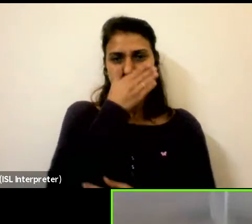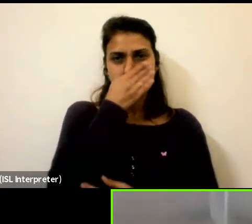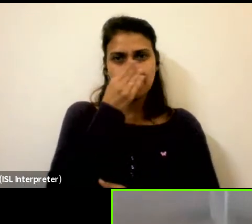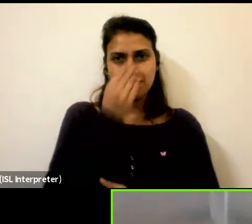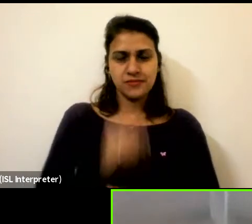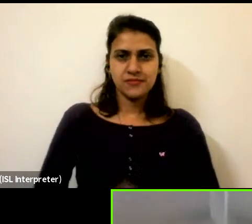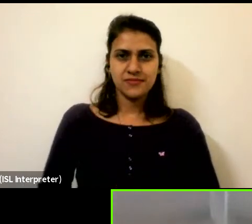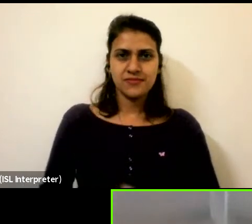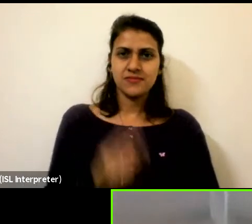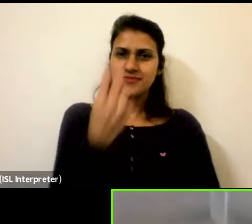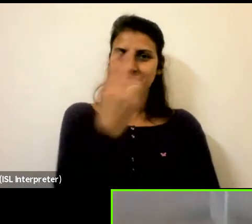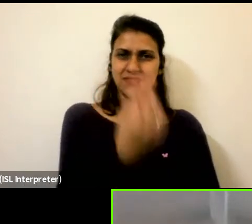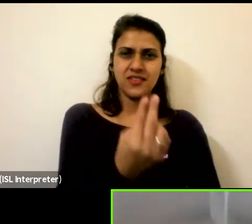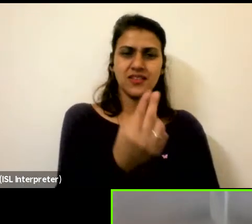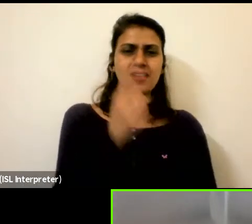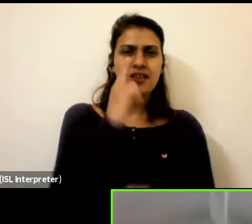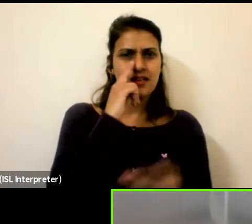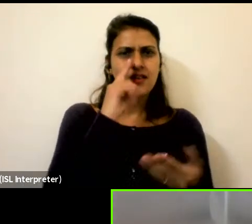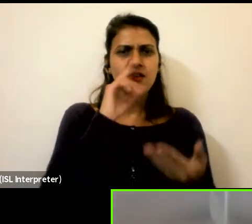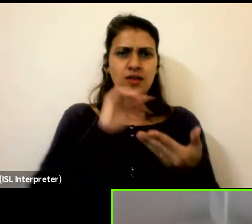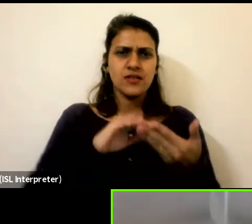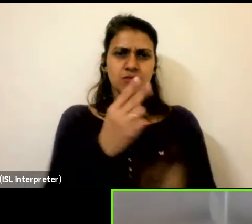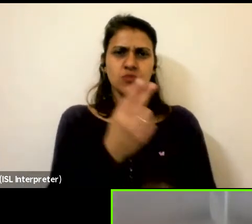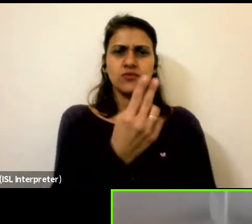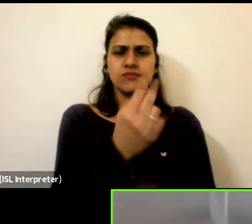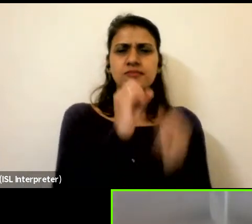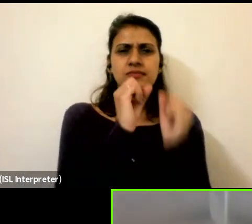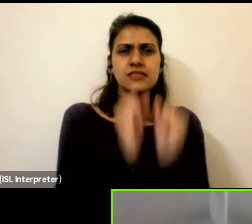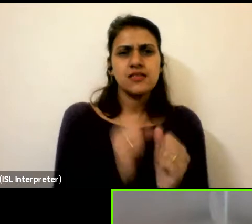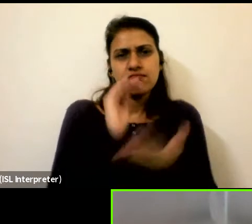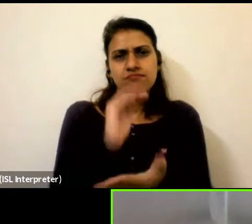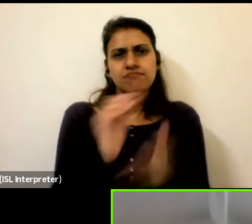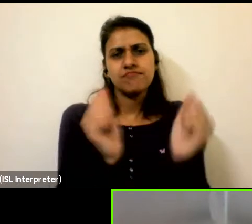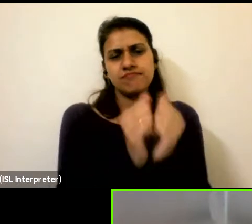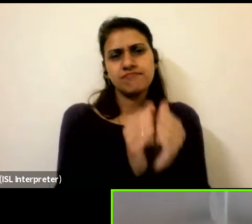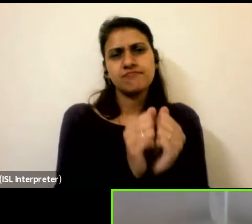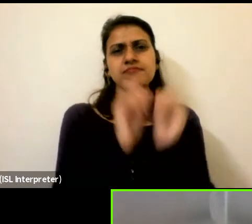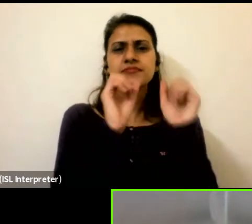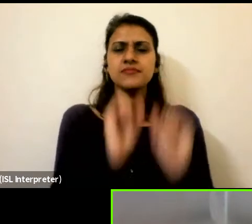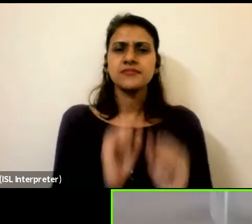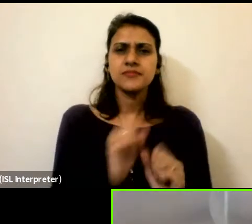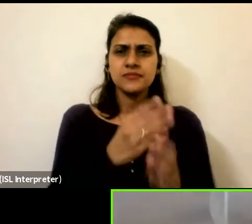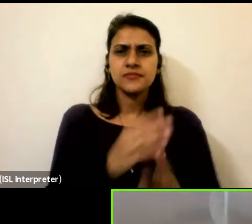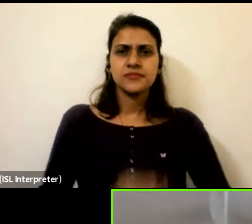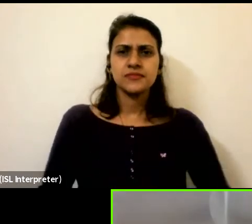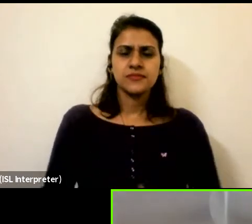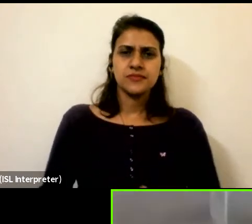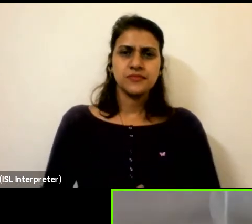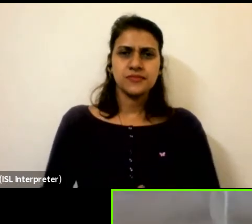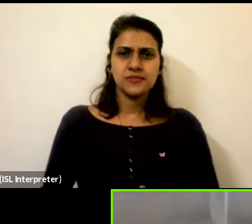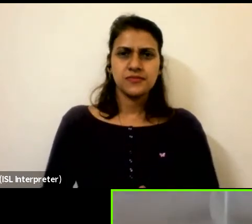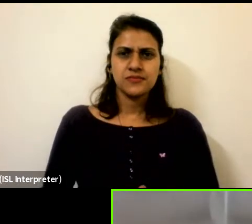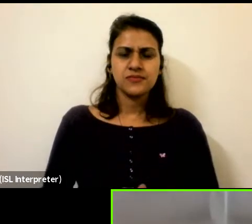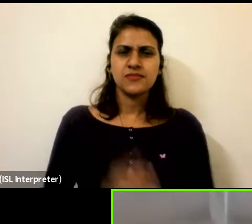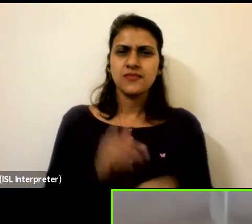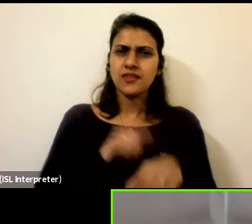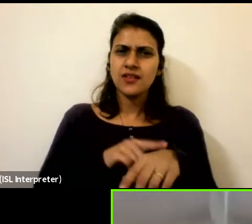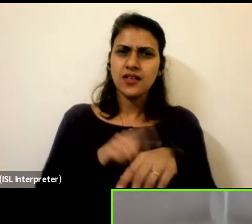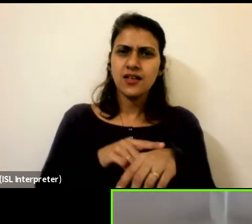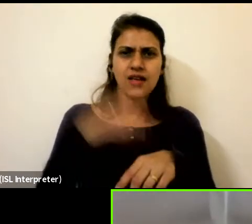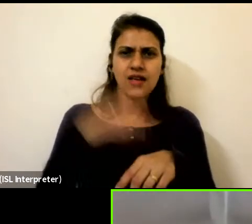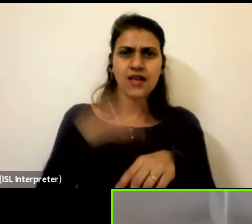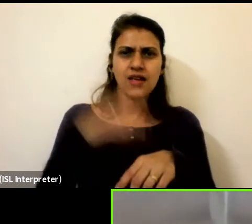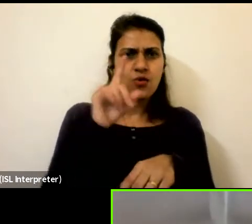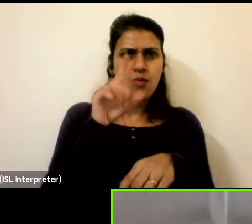couple sitting in front of them, a couple along with a child. They were sitting in front of them. So around 12 o'clock, I had to go